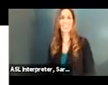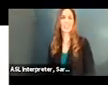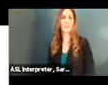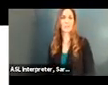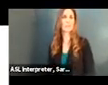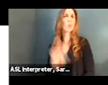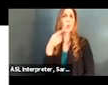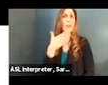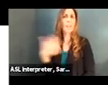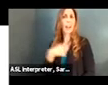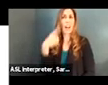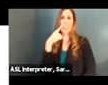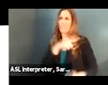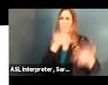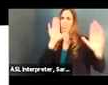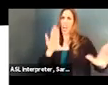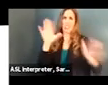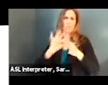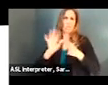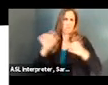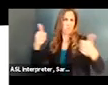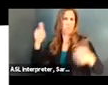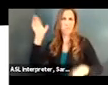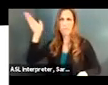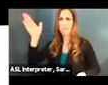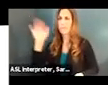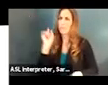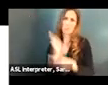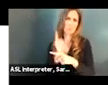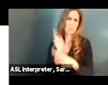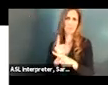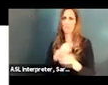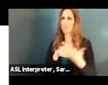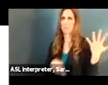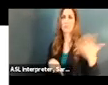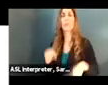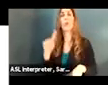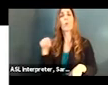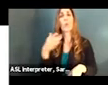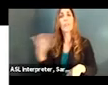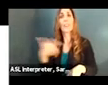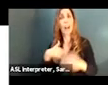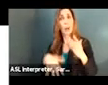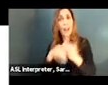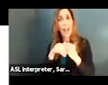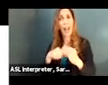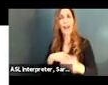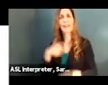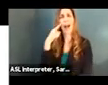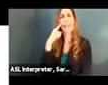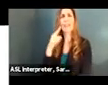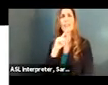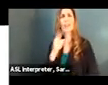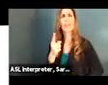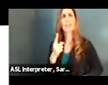only thing I think that was excellent, and everything you said was just right on the button. So the only thing I would add is I think there is